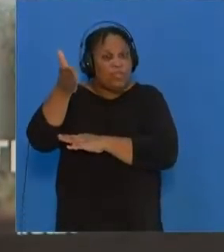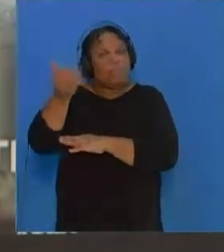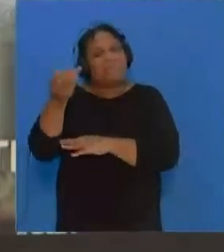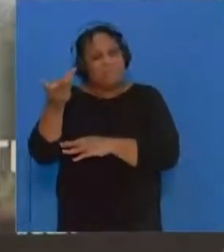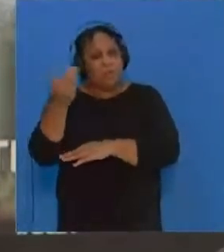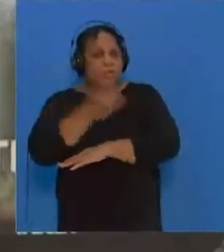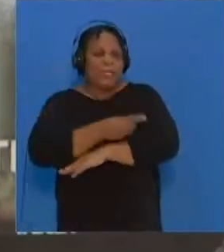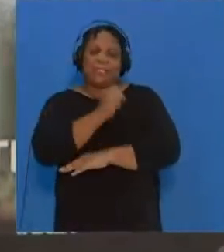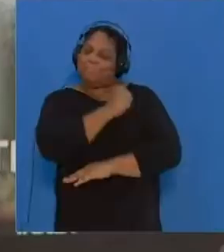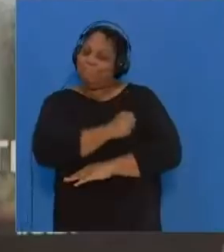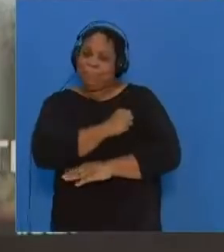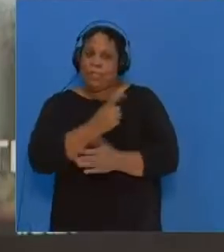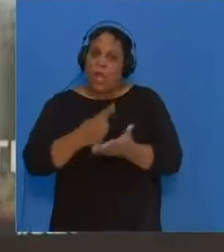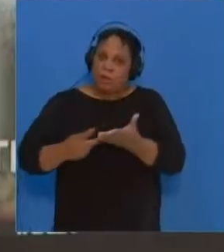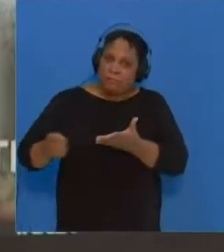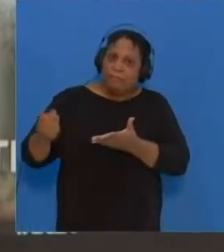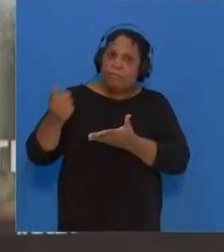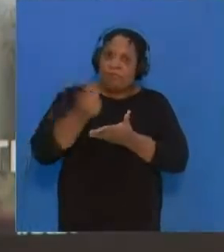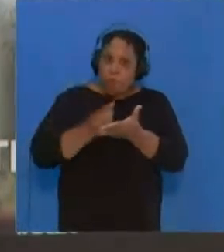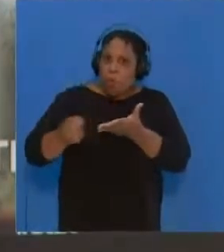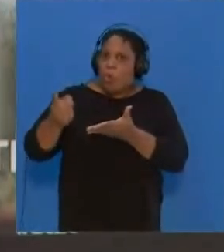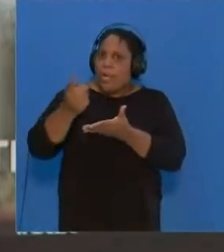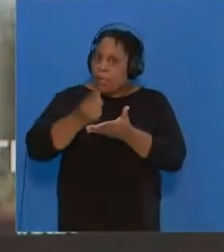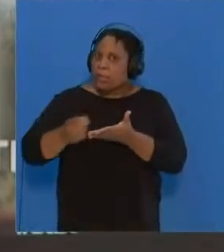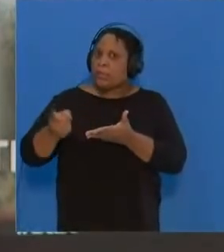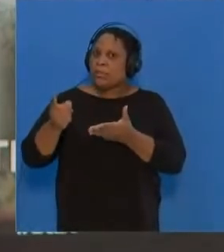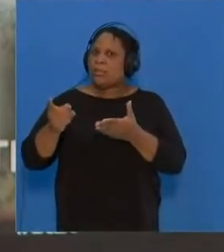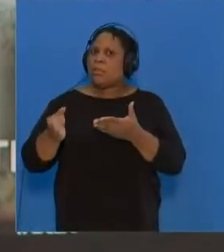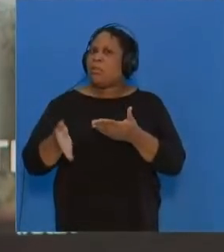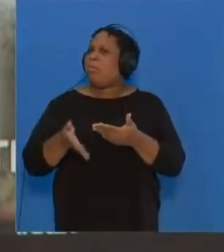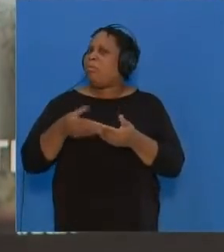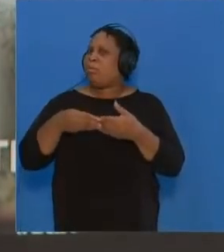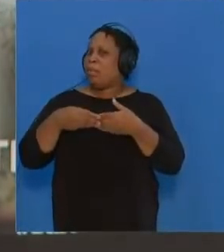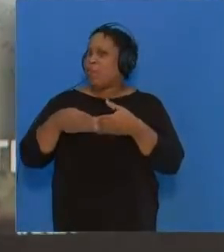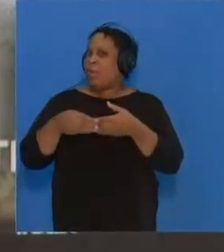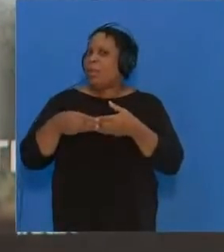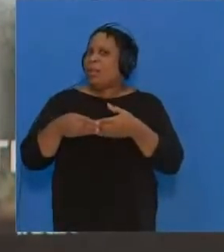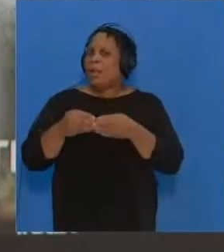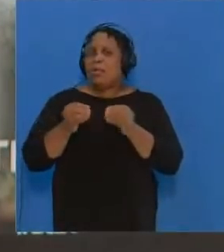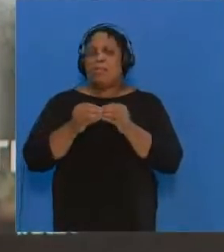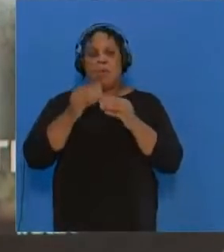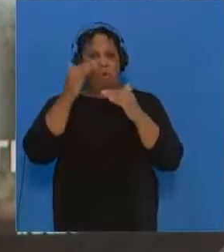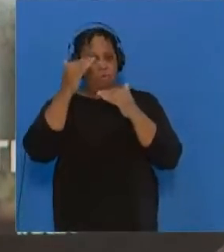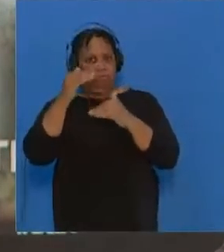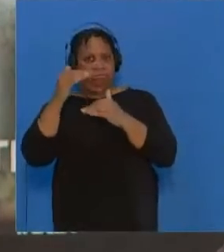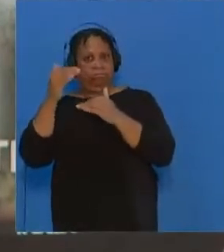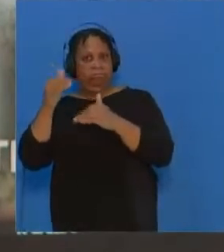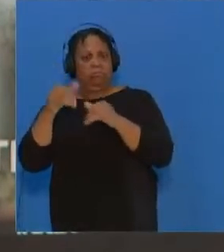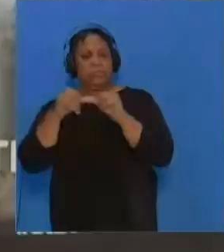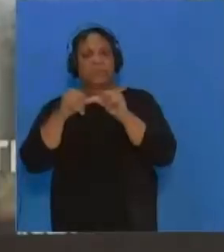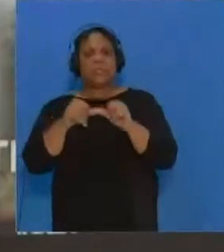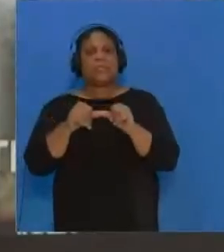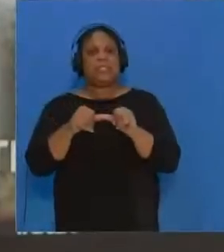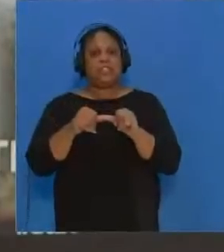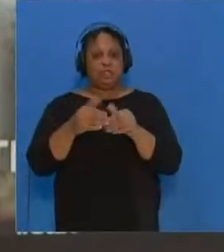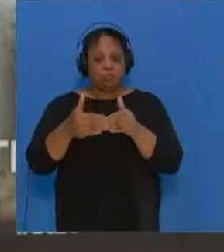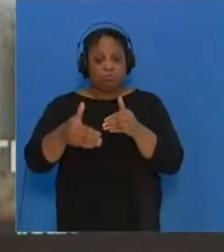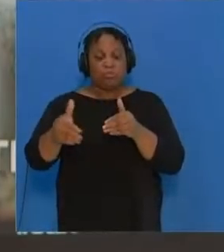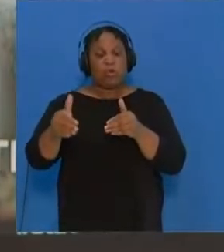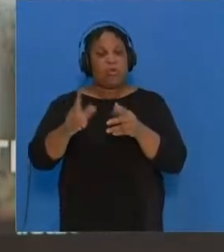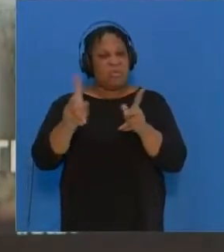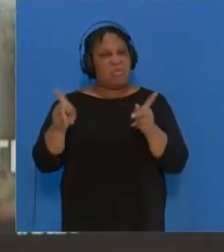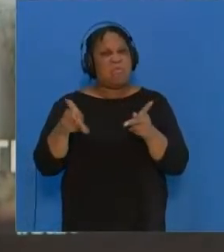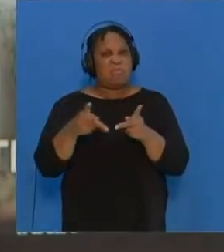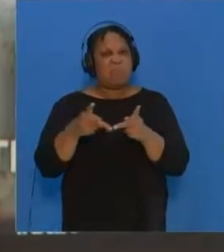days, or sorry, the next few weeks, there's a hope that we can even relax more and more restrictions as we continue to go in a place where we